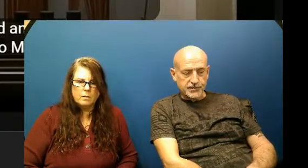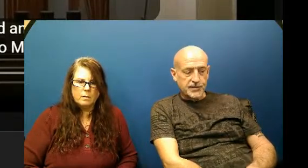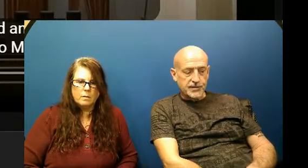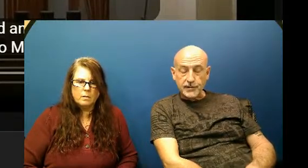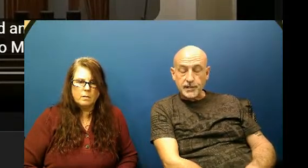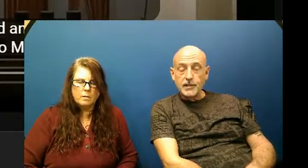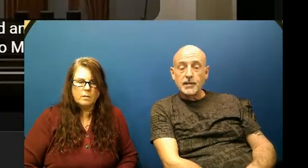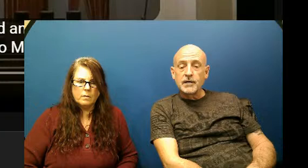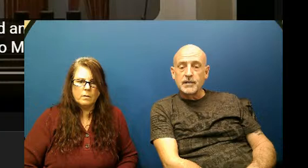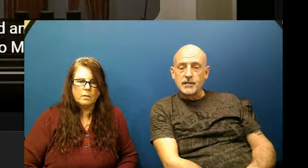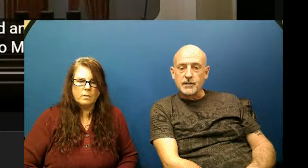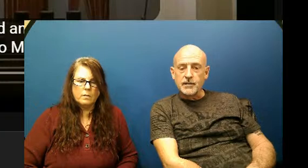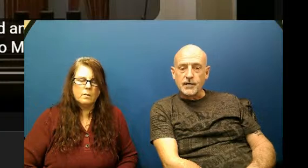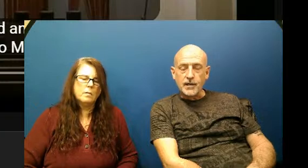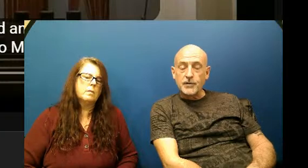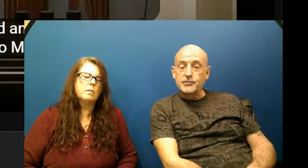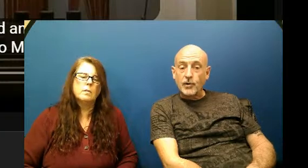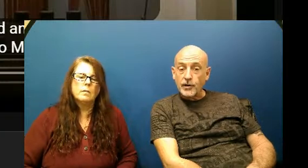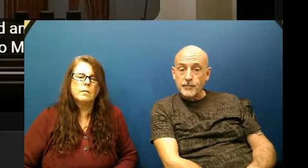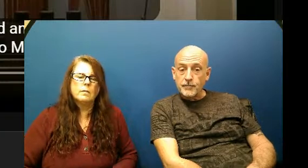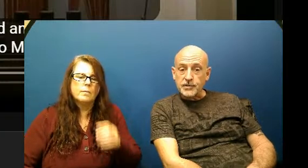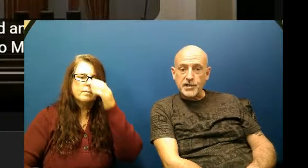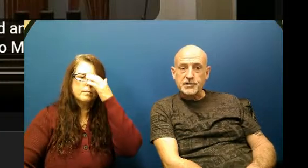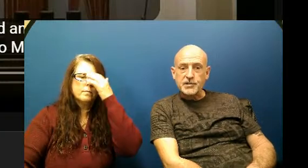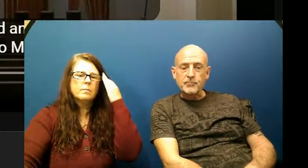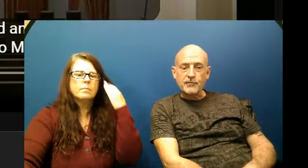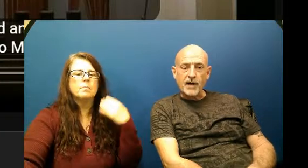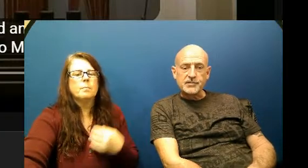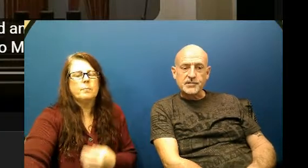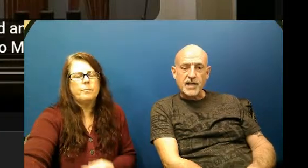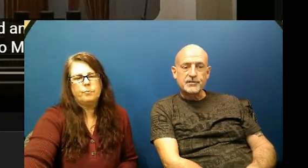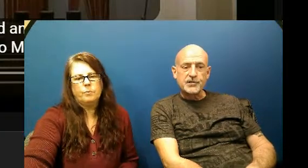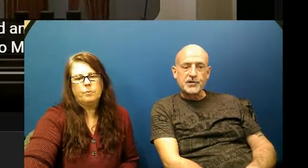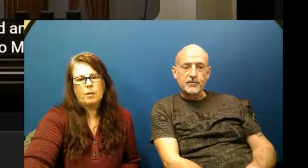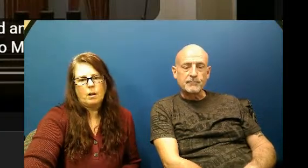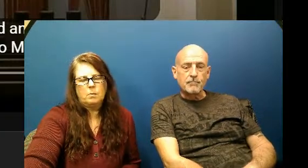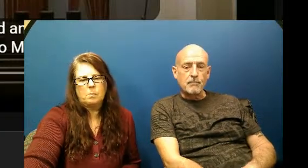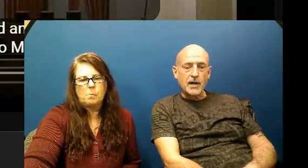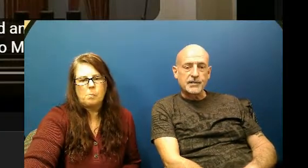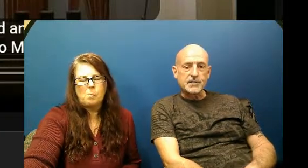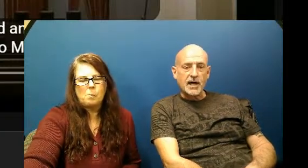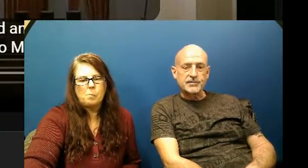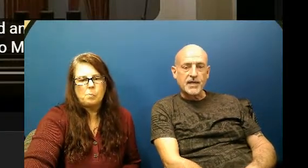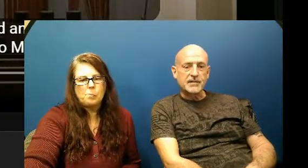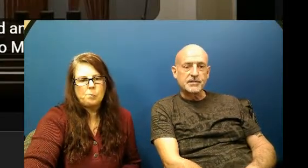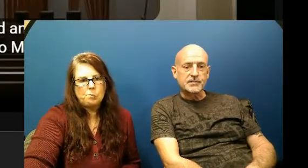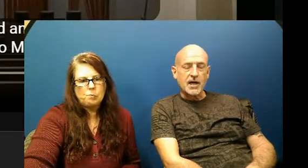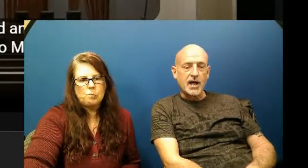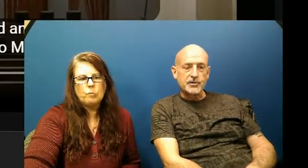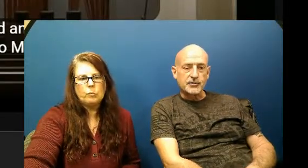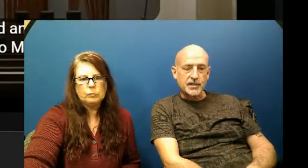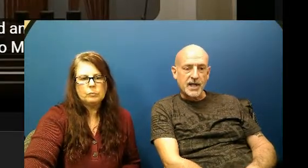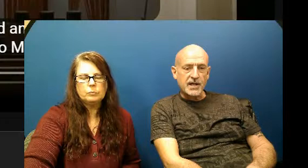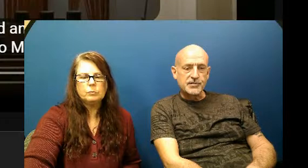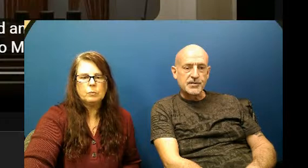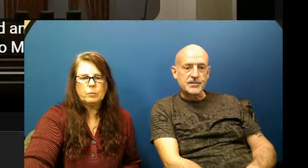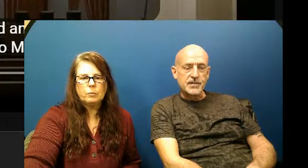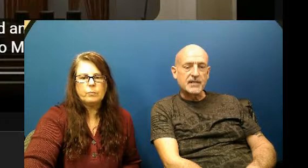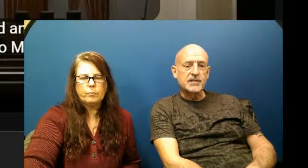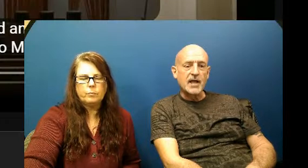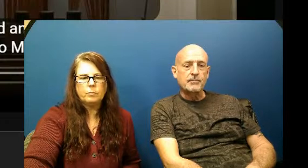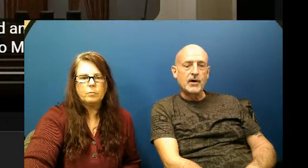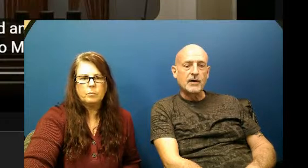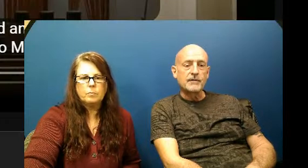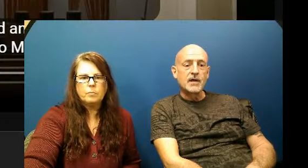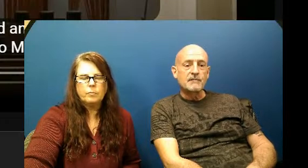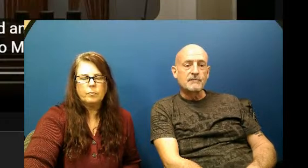least legitimately, elsewhere. TikTok provides an avenue for them to monetize that desire to engage in